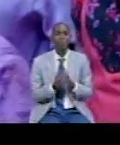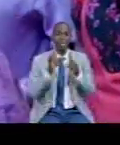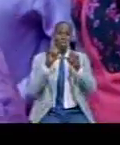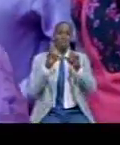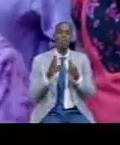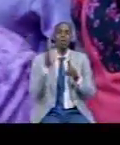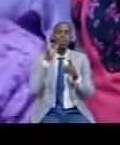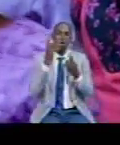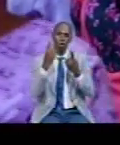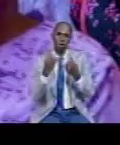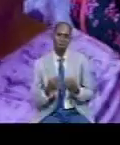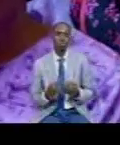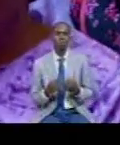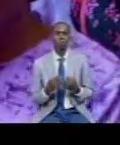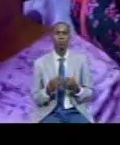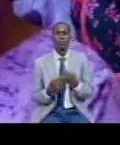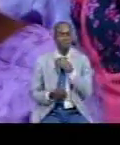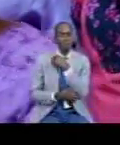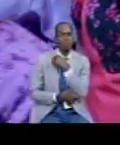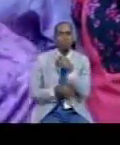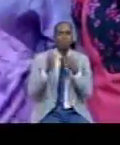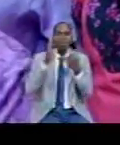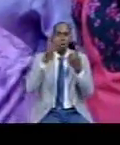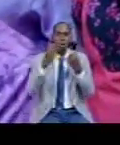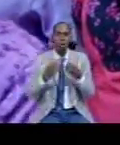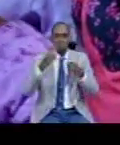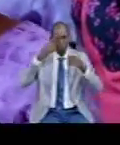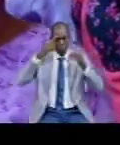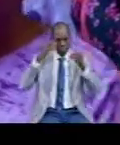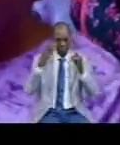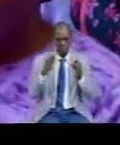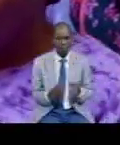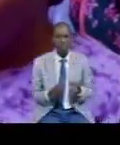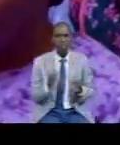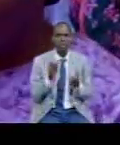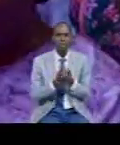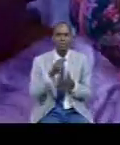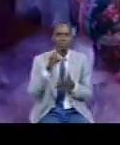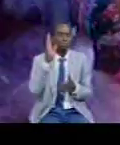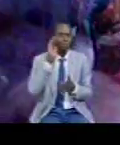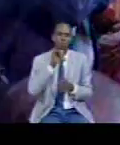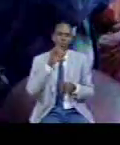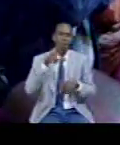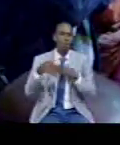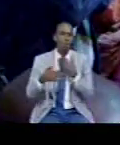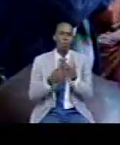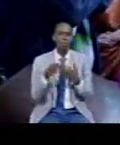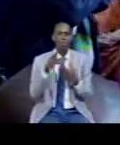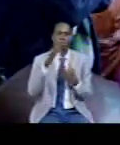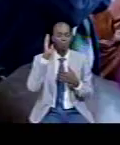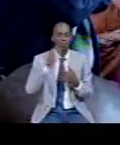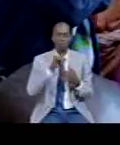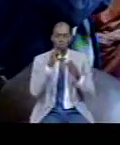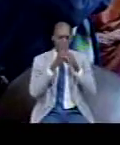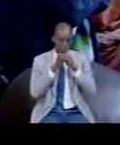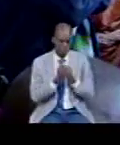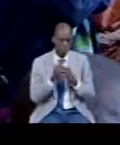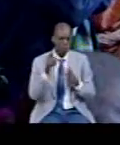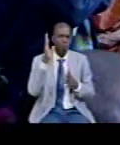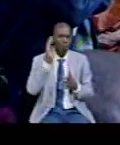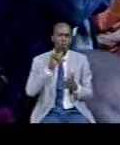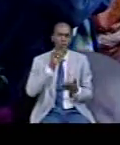come. Temptation will come. Make up your mind. I will not go back. I will not bend down. I will not